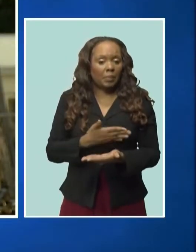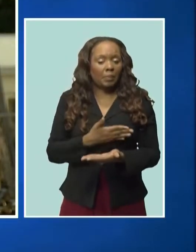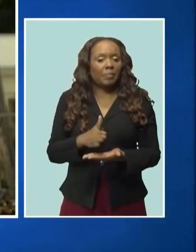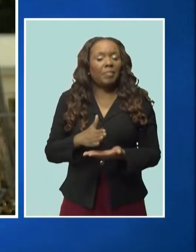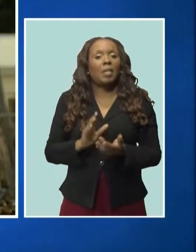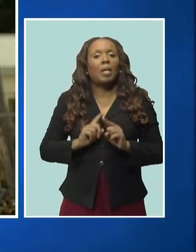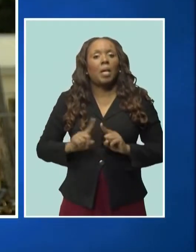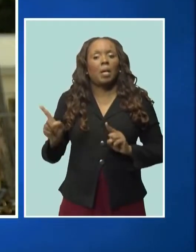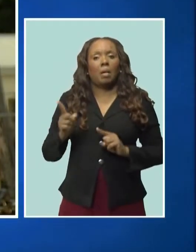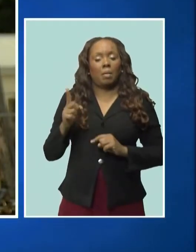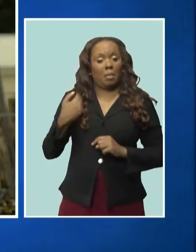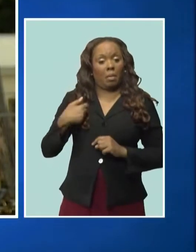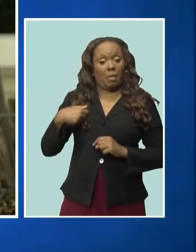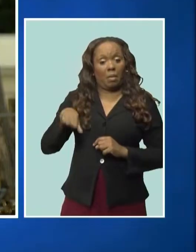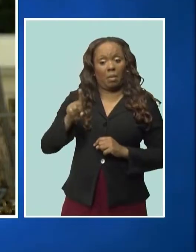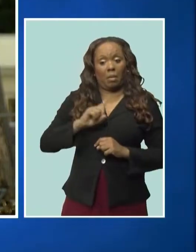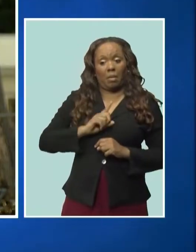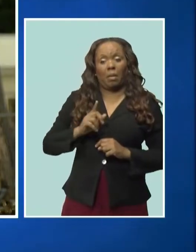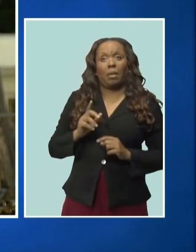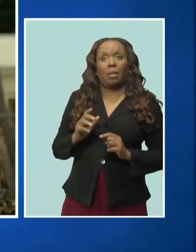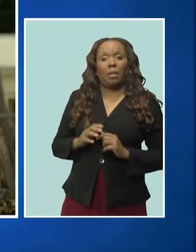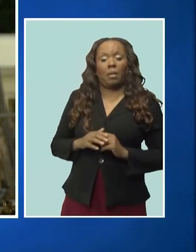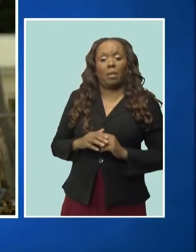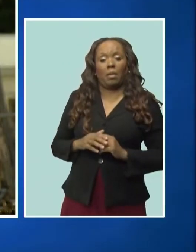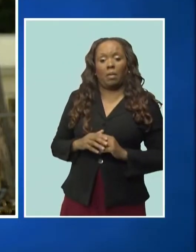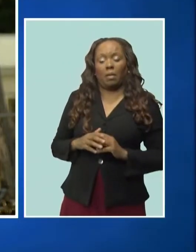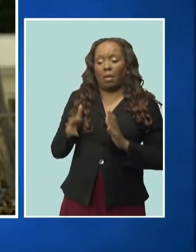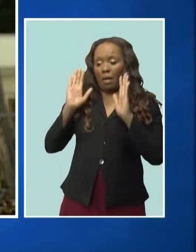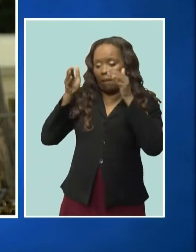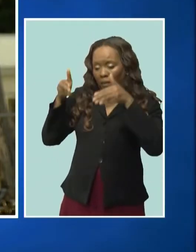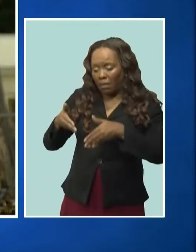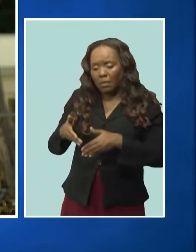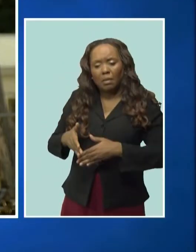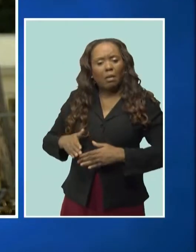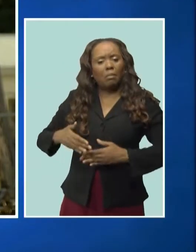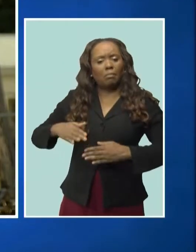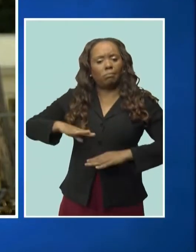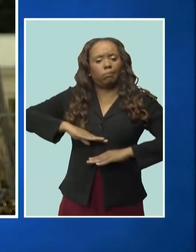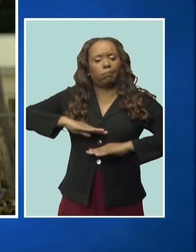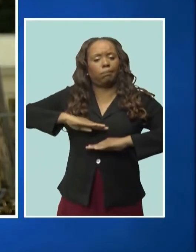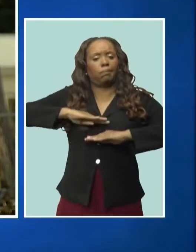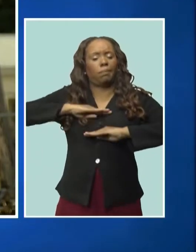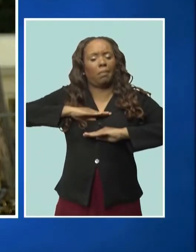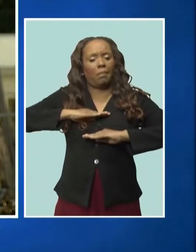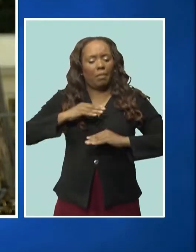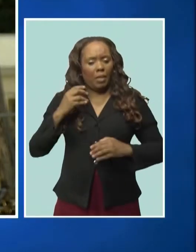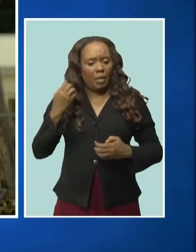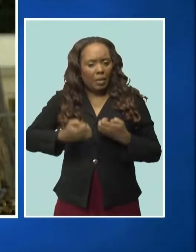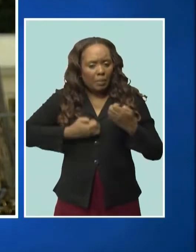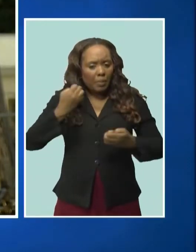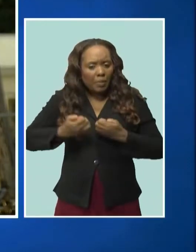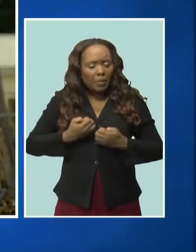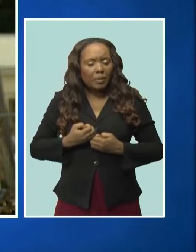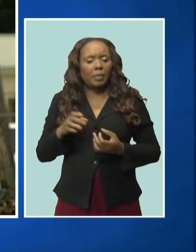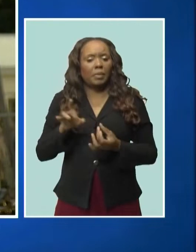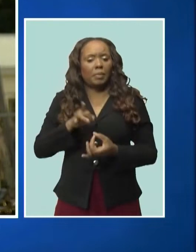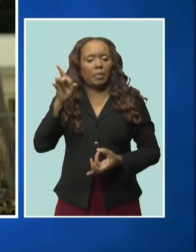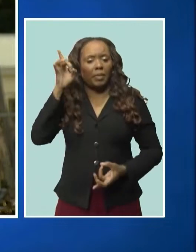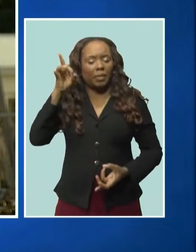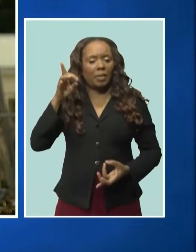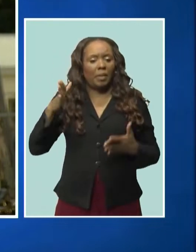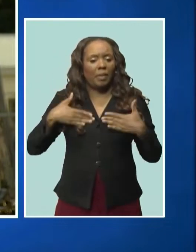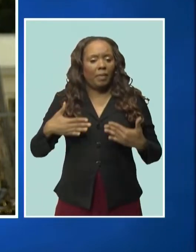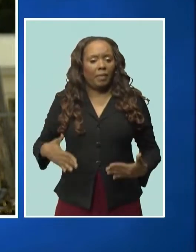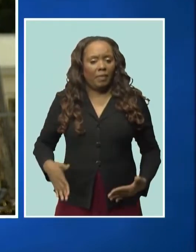also focus on building up the emotional, spiritual, social, and